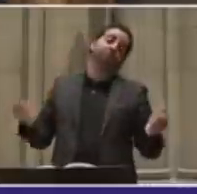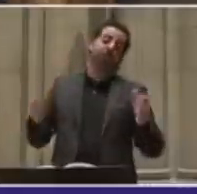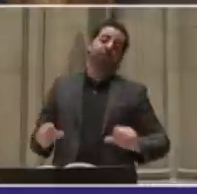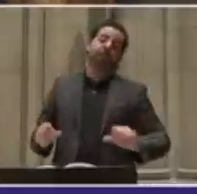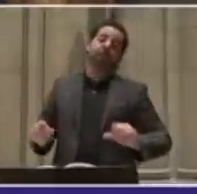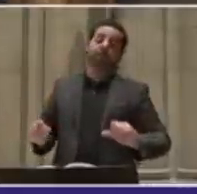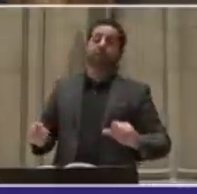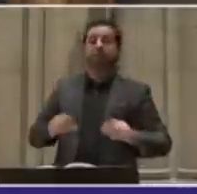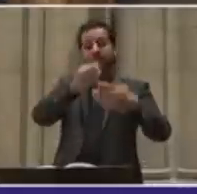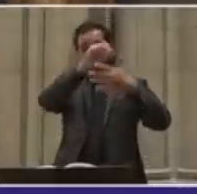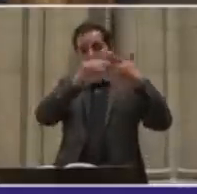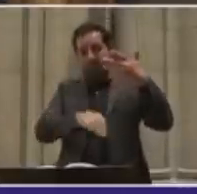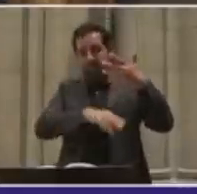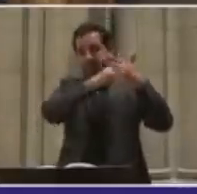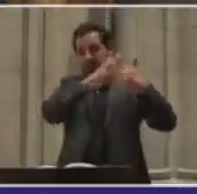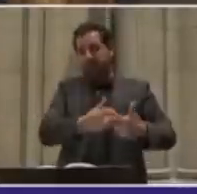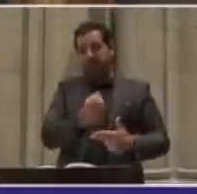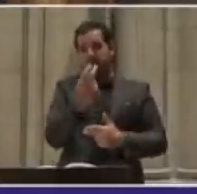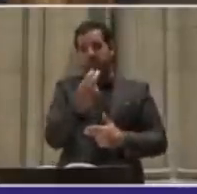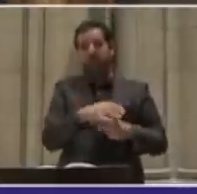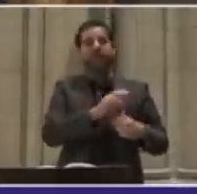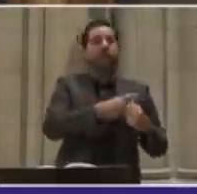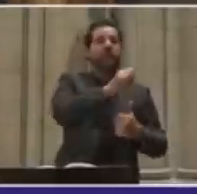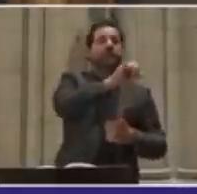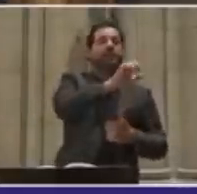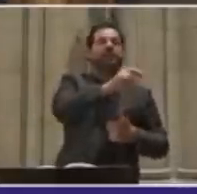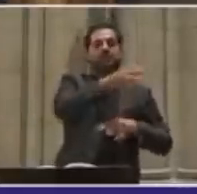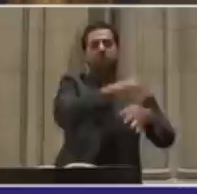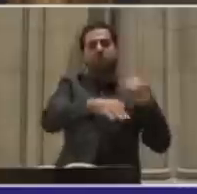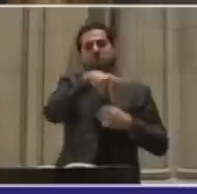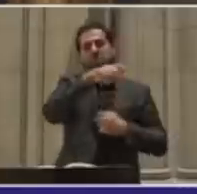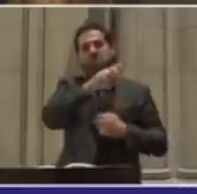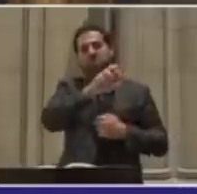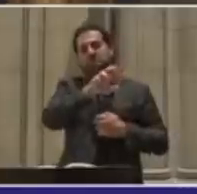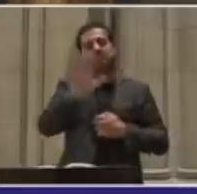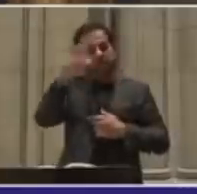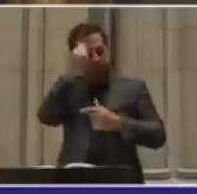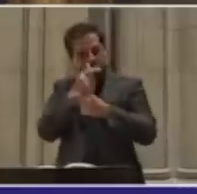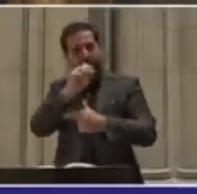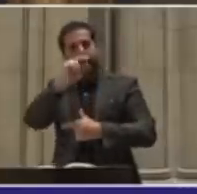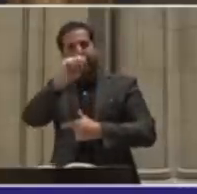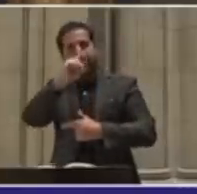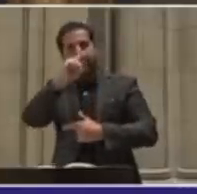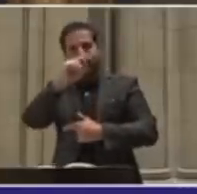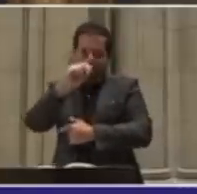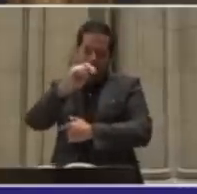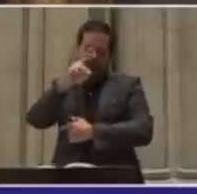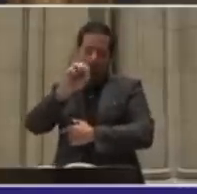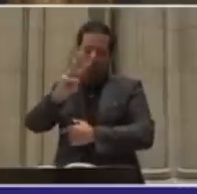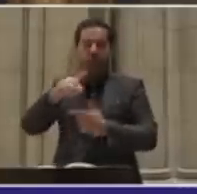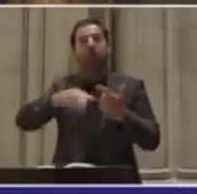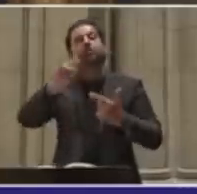These are the names of the 12 apostles: first Simon, also known as Peter, and his brother Andrew;